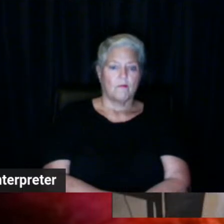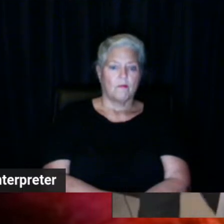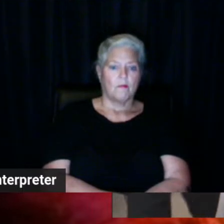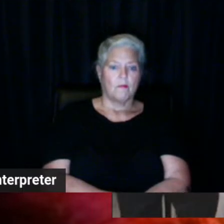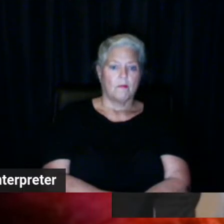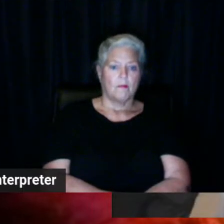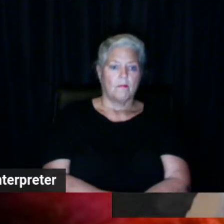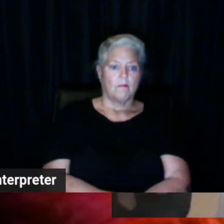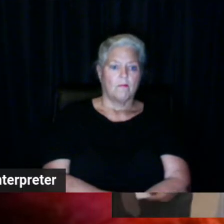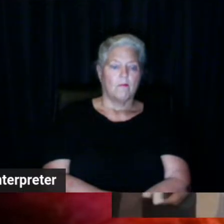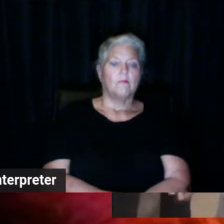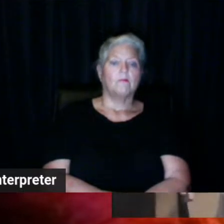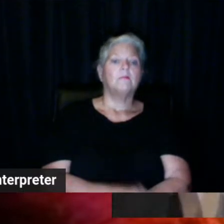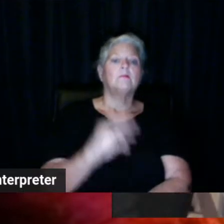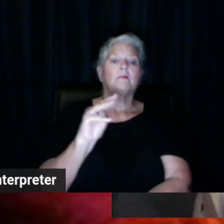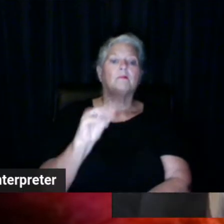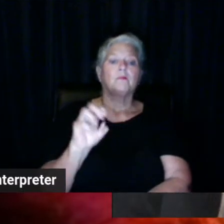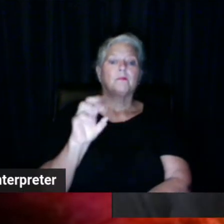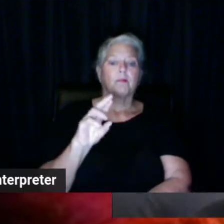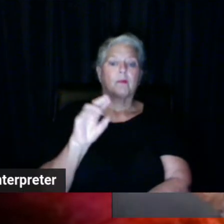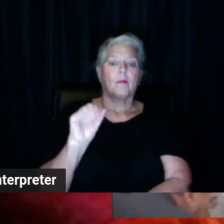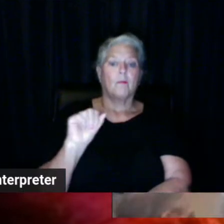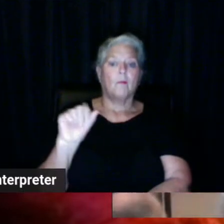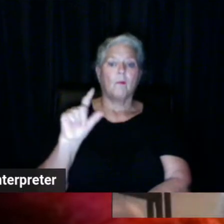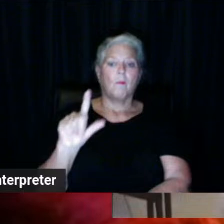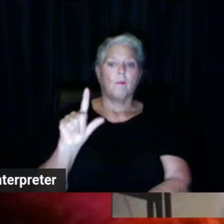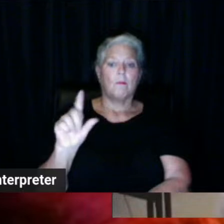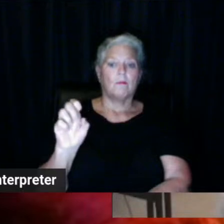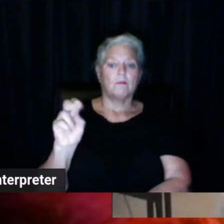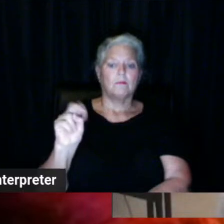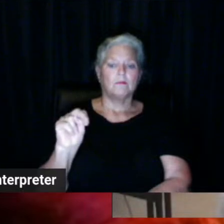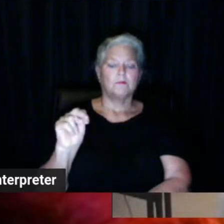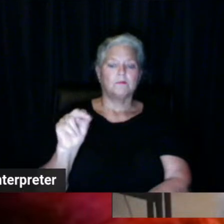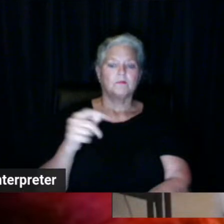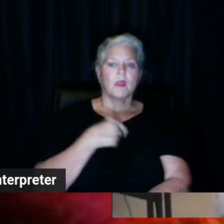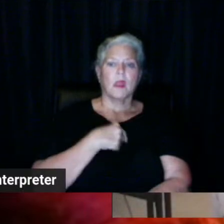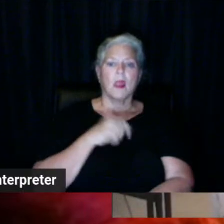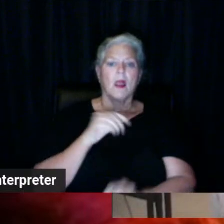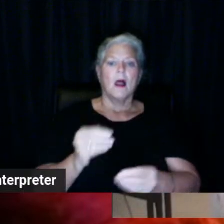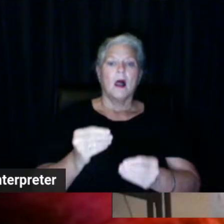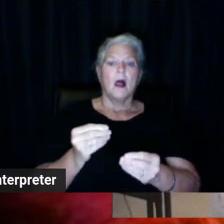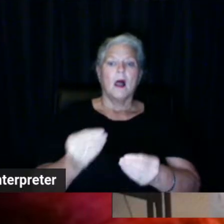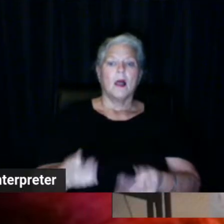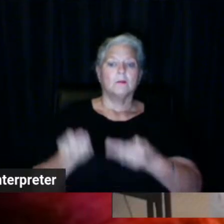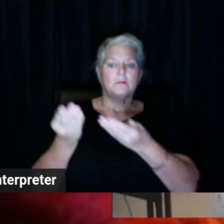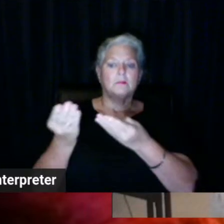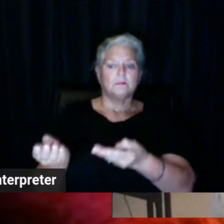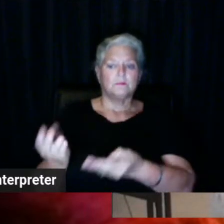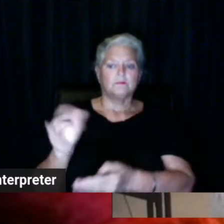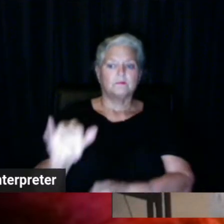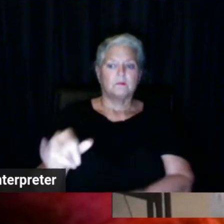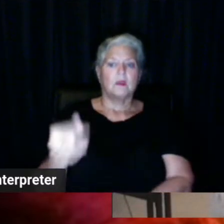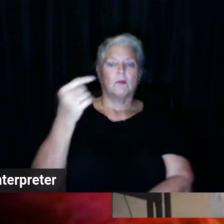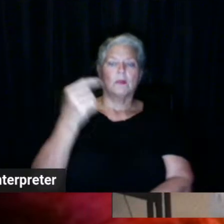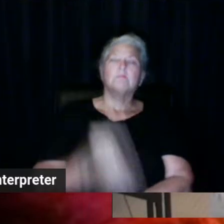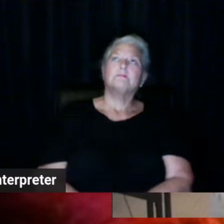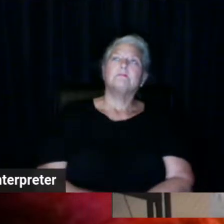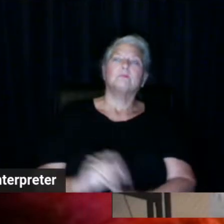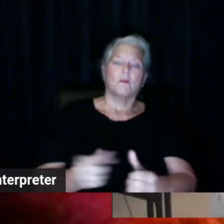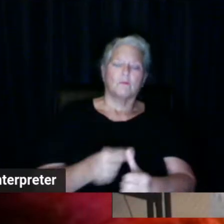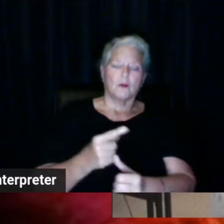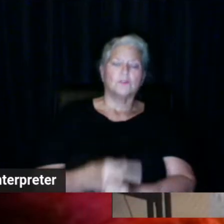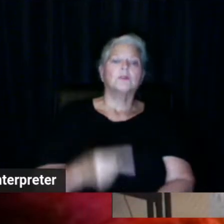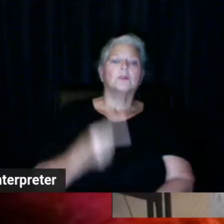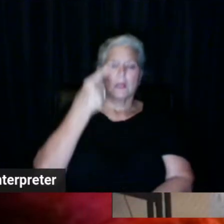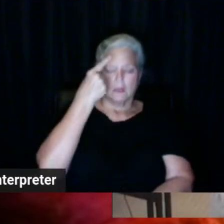All right, Mr. Allen. All right, first, I move that we consider approving, consider approving